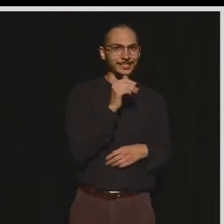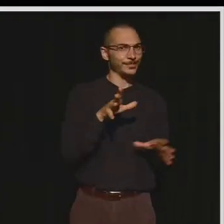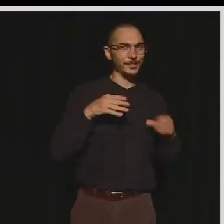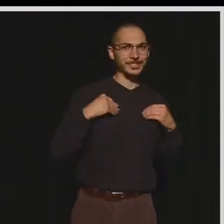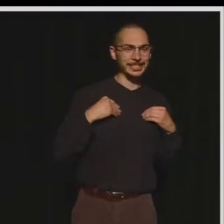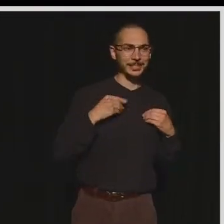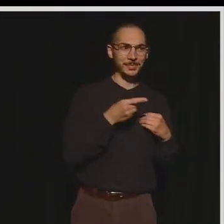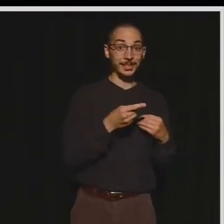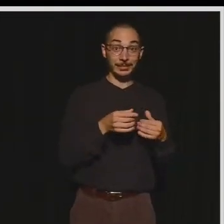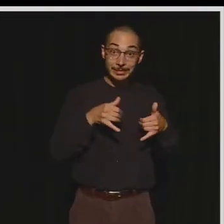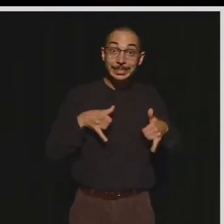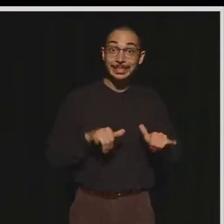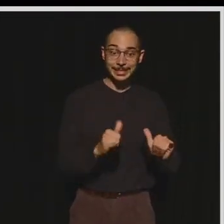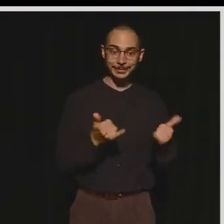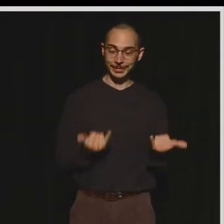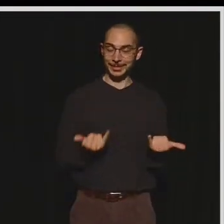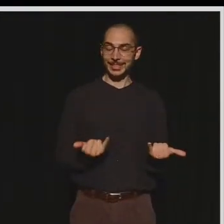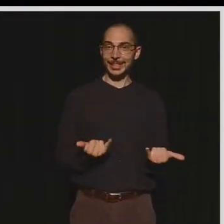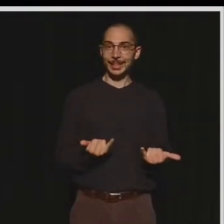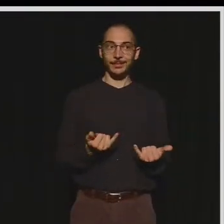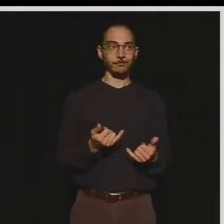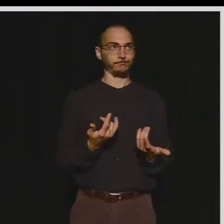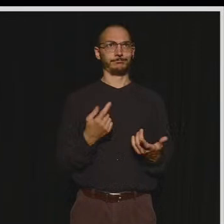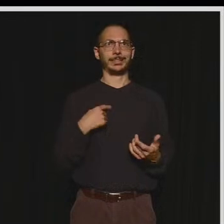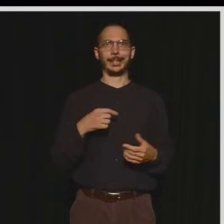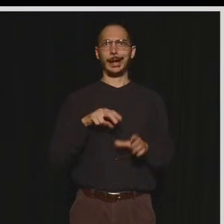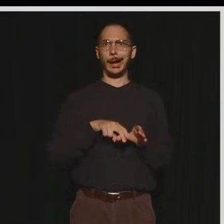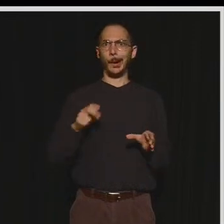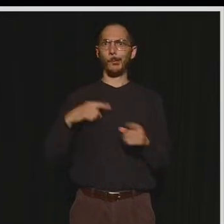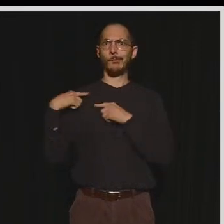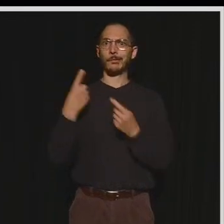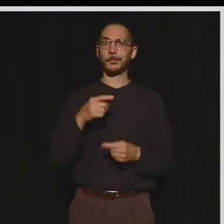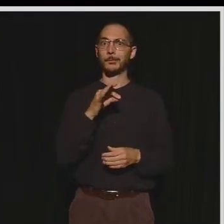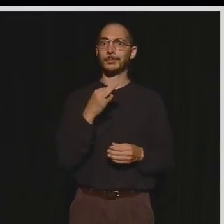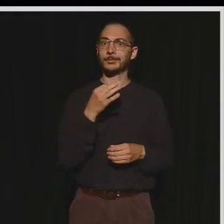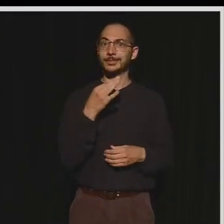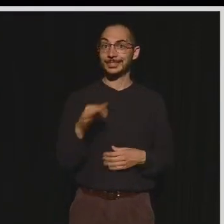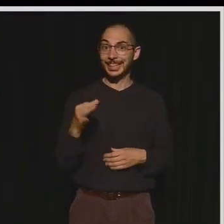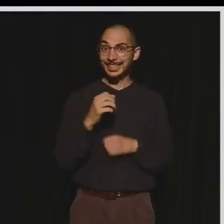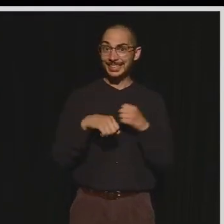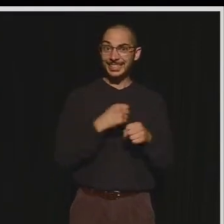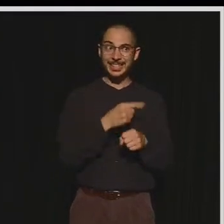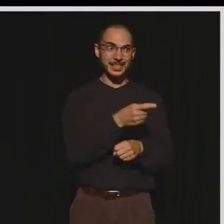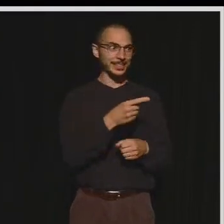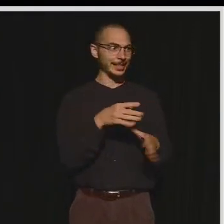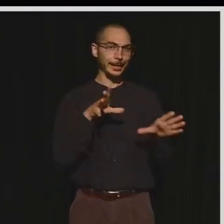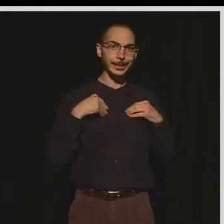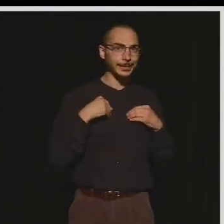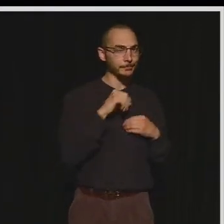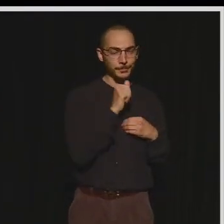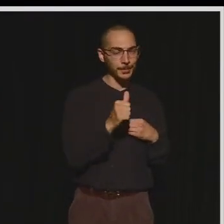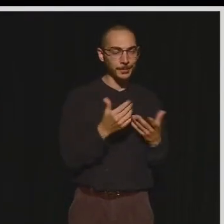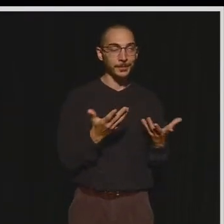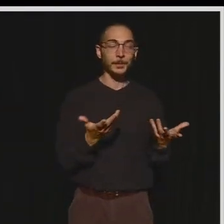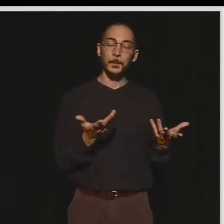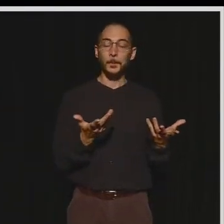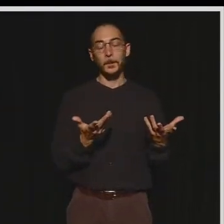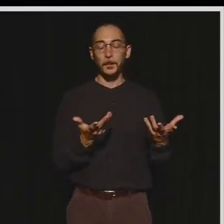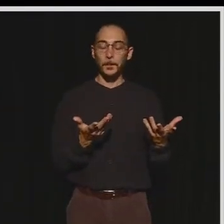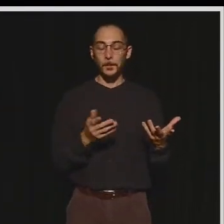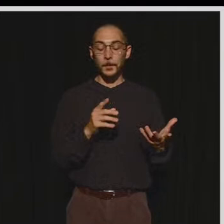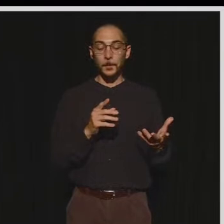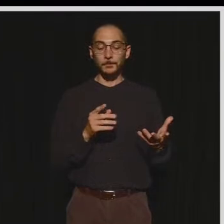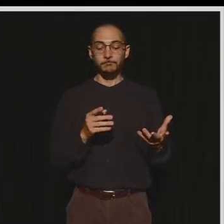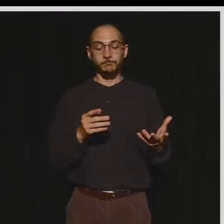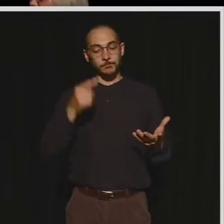problems with coming to terms with me being gay, which is fine. That's their choice, and I have chosen to move away, and I have my chosen family